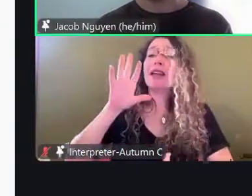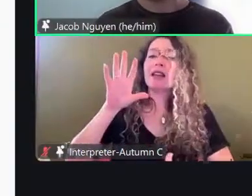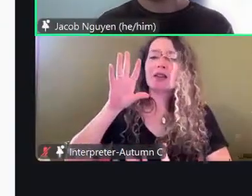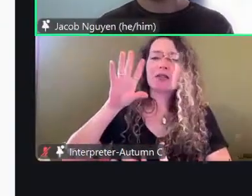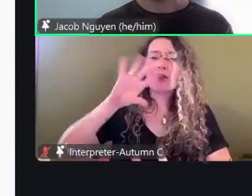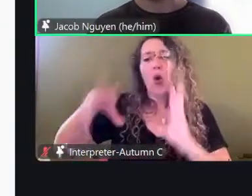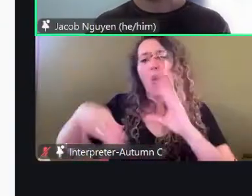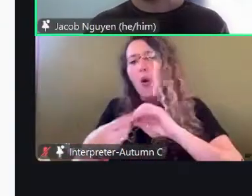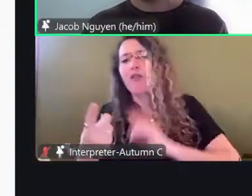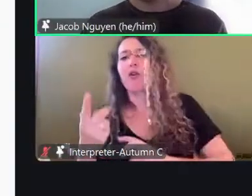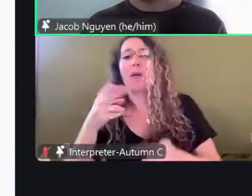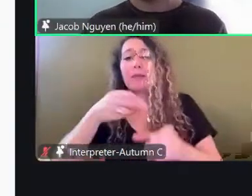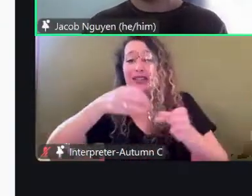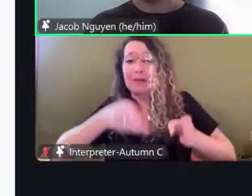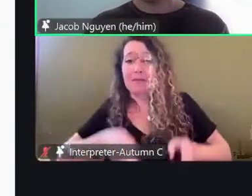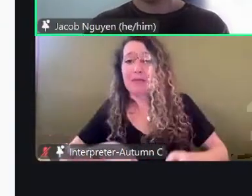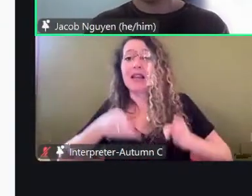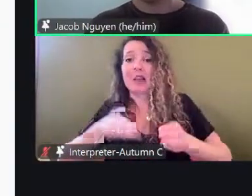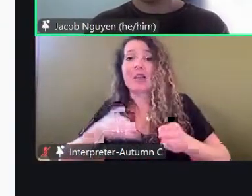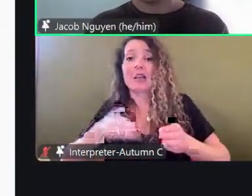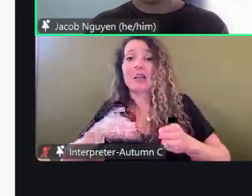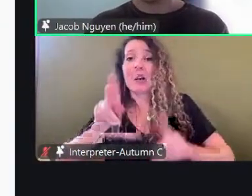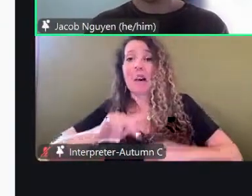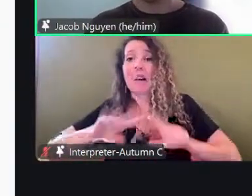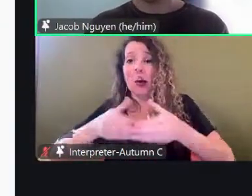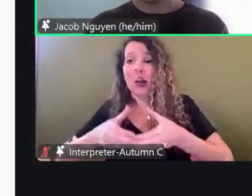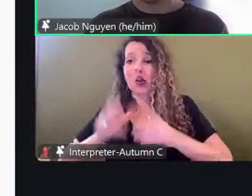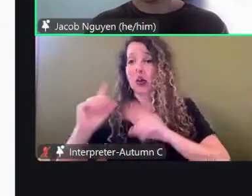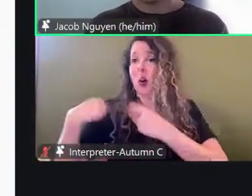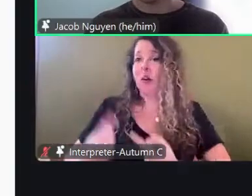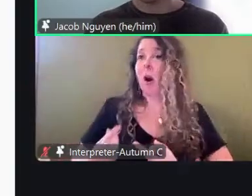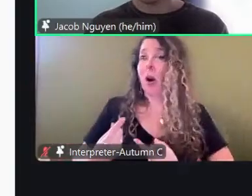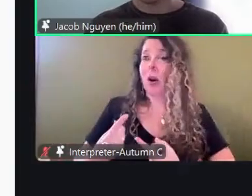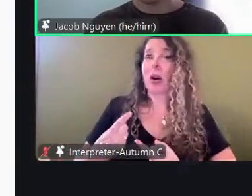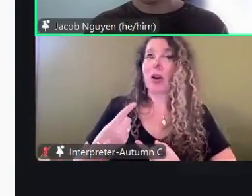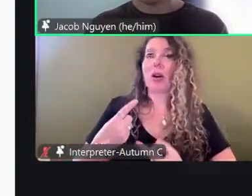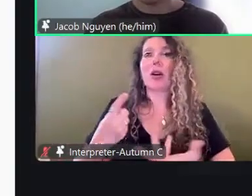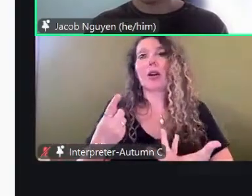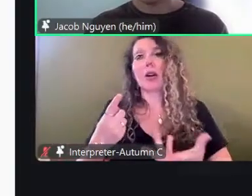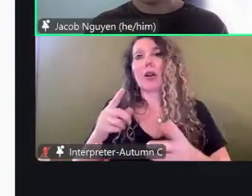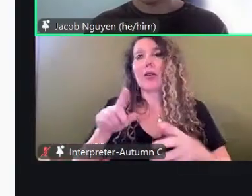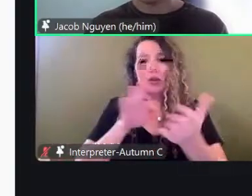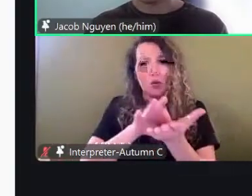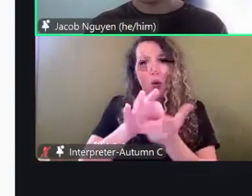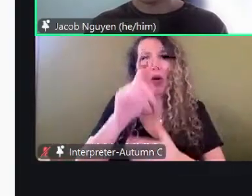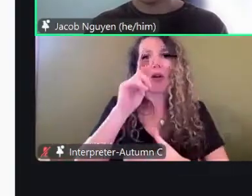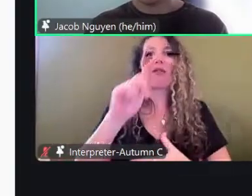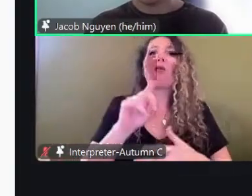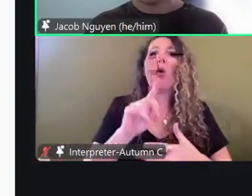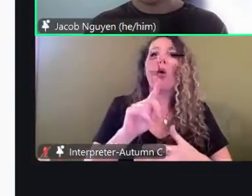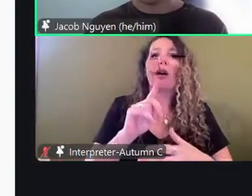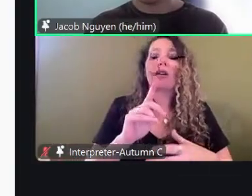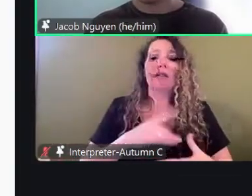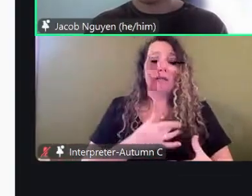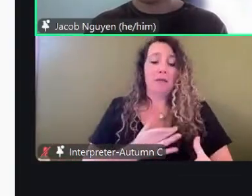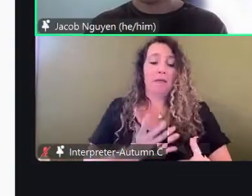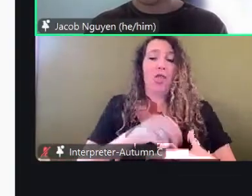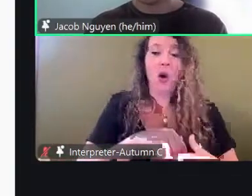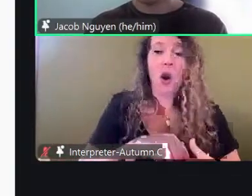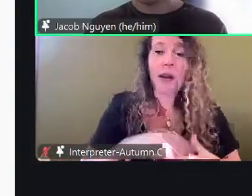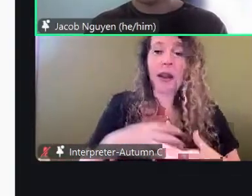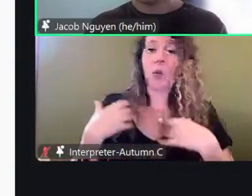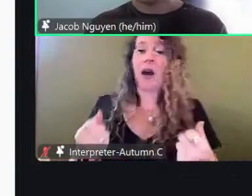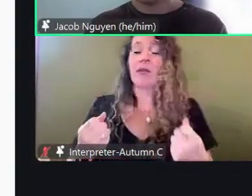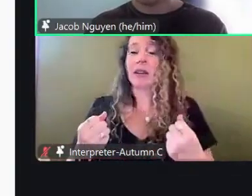participant population so far. And so when we look at the Likert scale scores for belonging, wellness, and inclusion, they're all